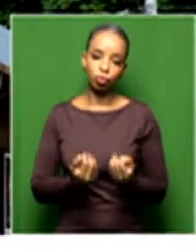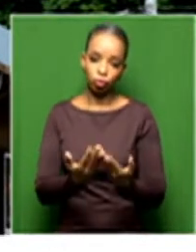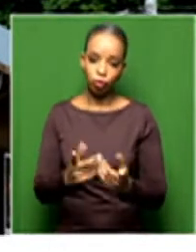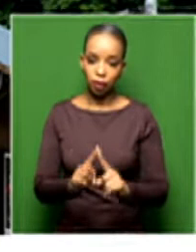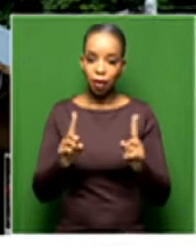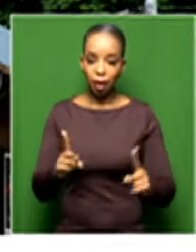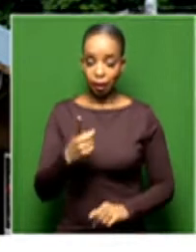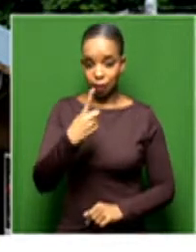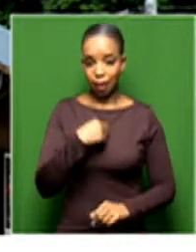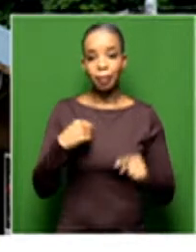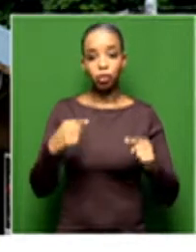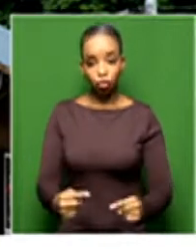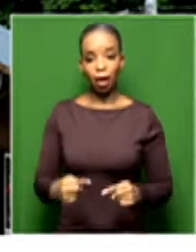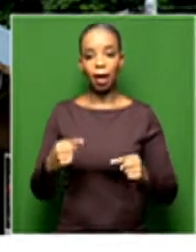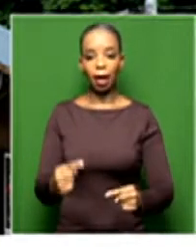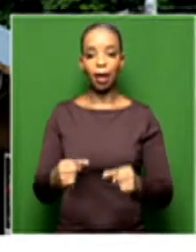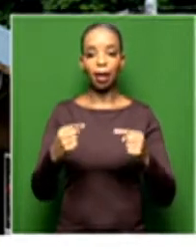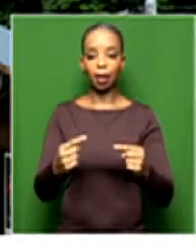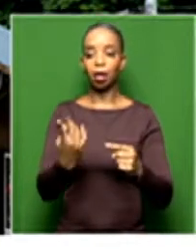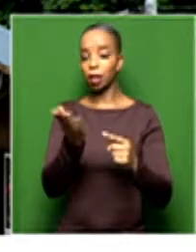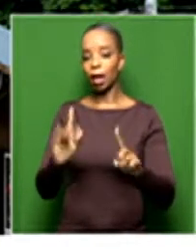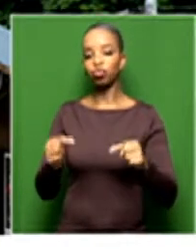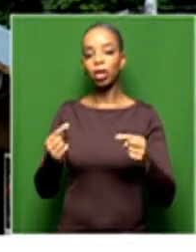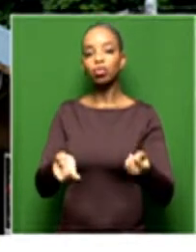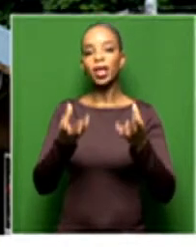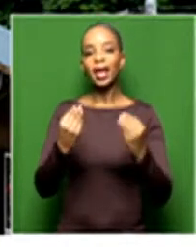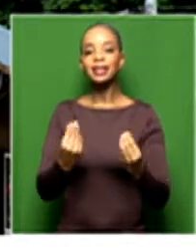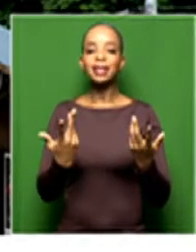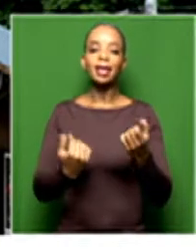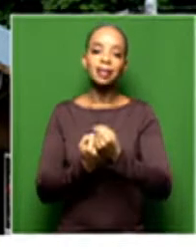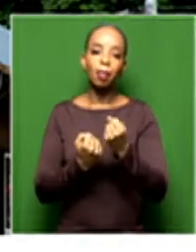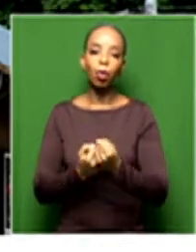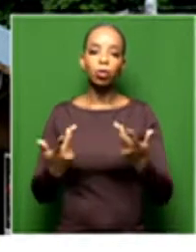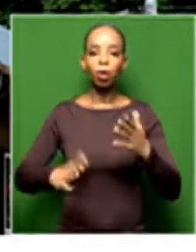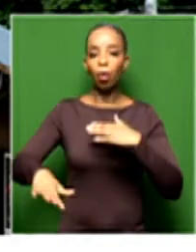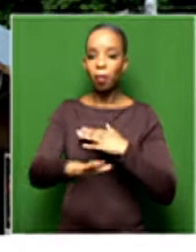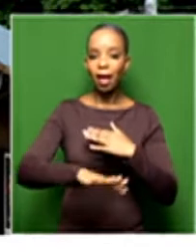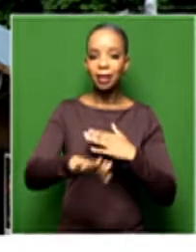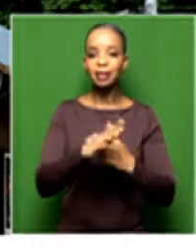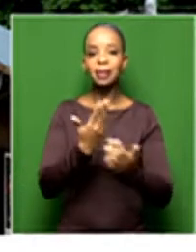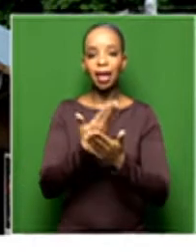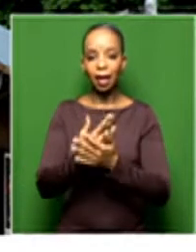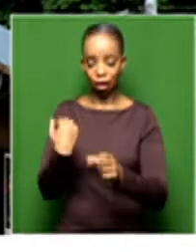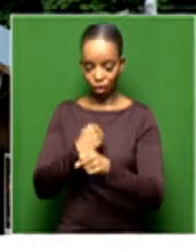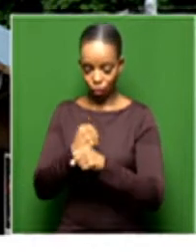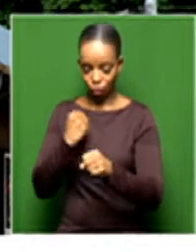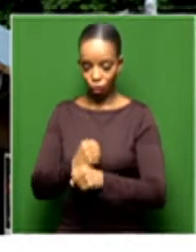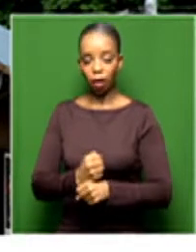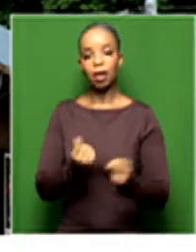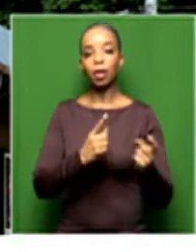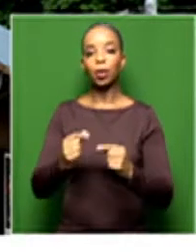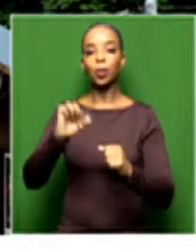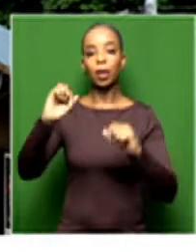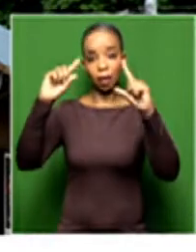to find support and infrastructure and resources to be able to produce that body of work. So we go